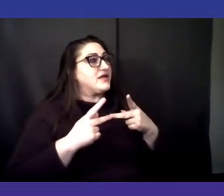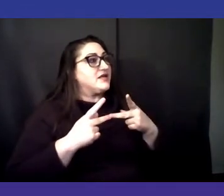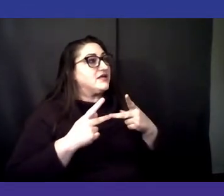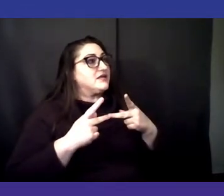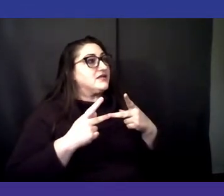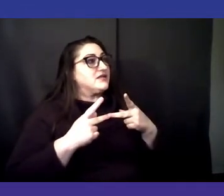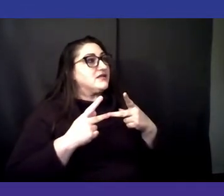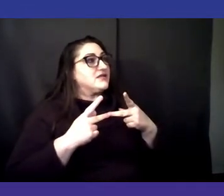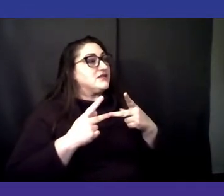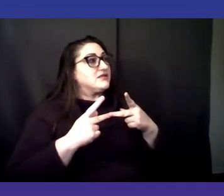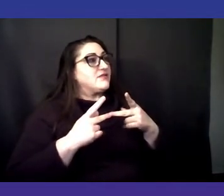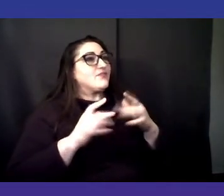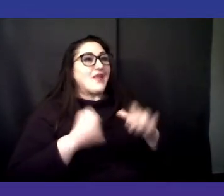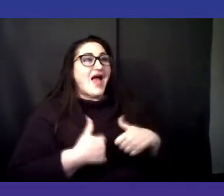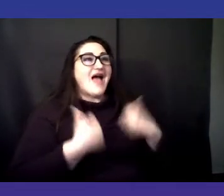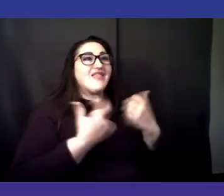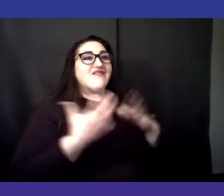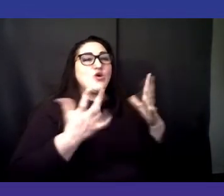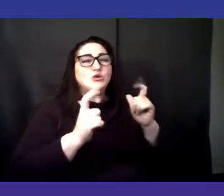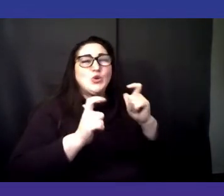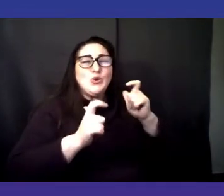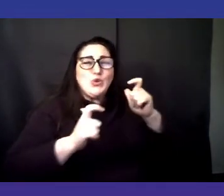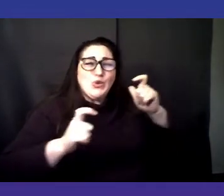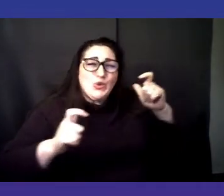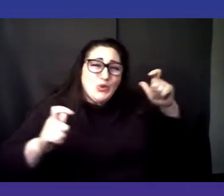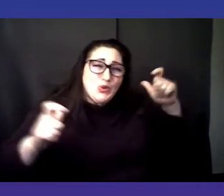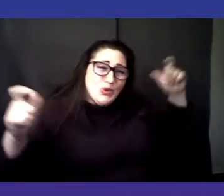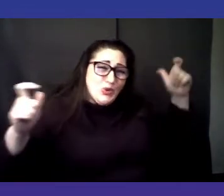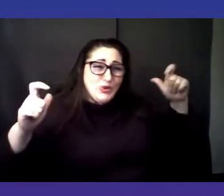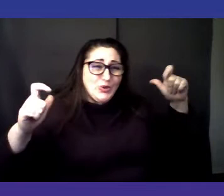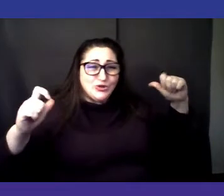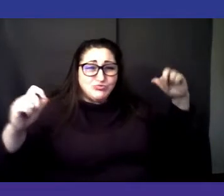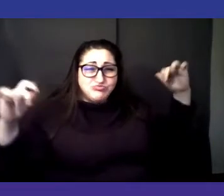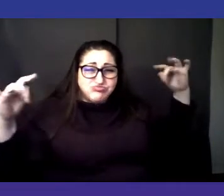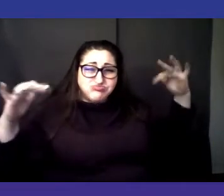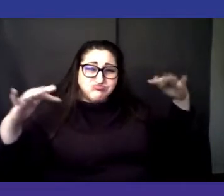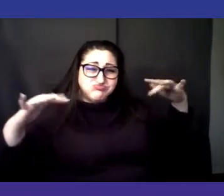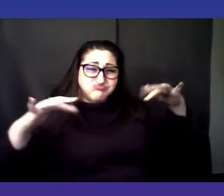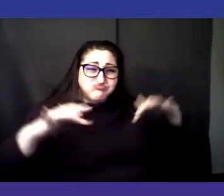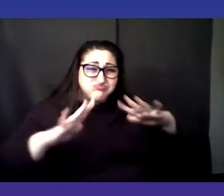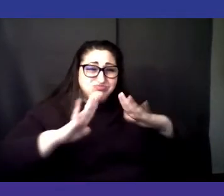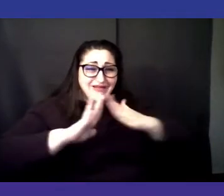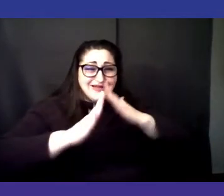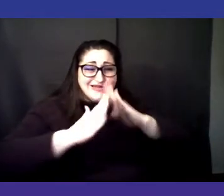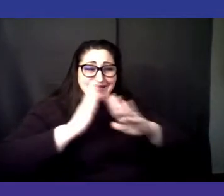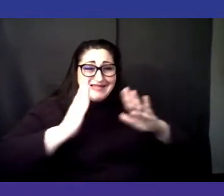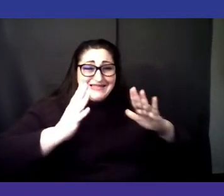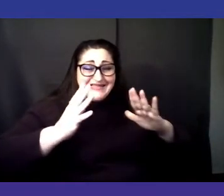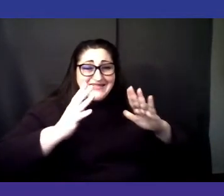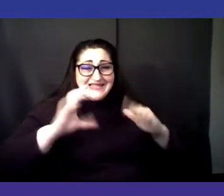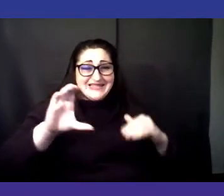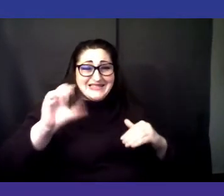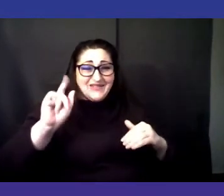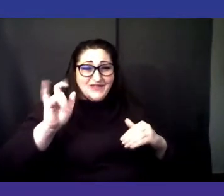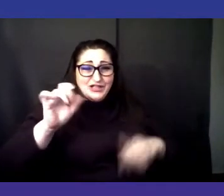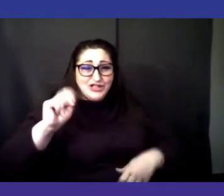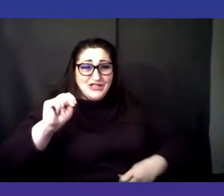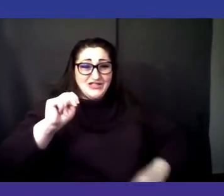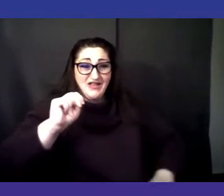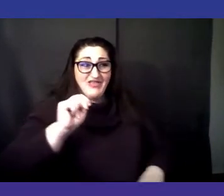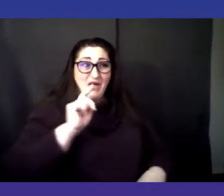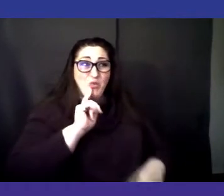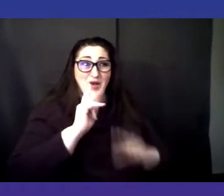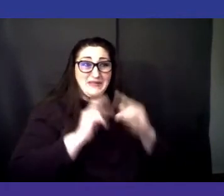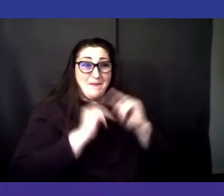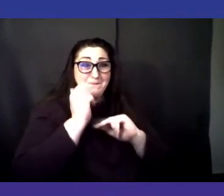huge civilization that it was built about oppressing and displacing others and